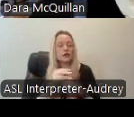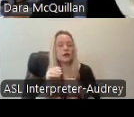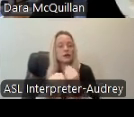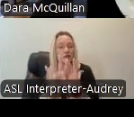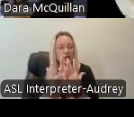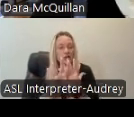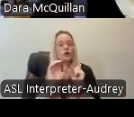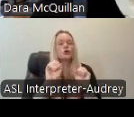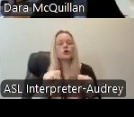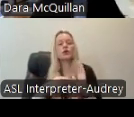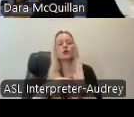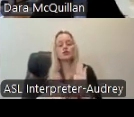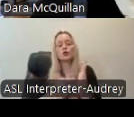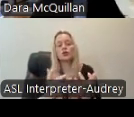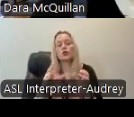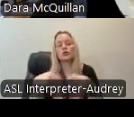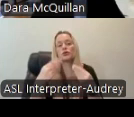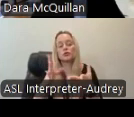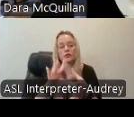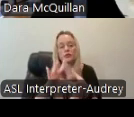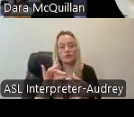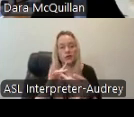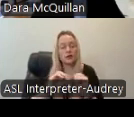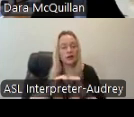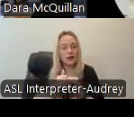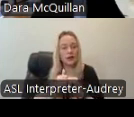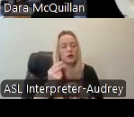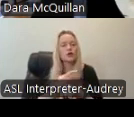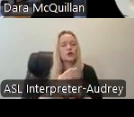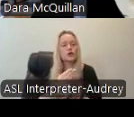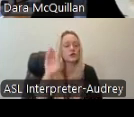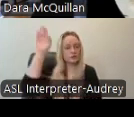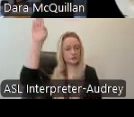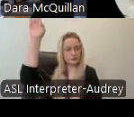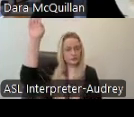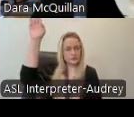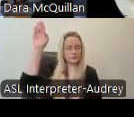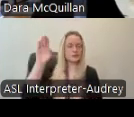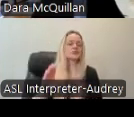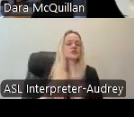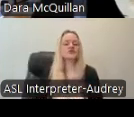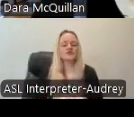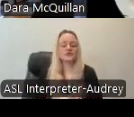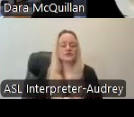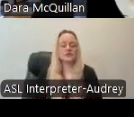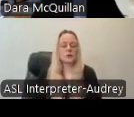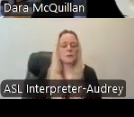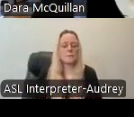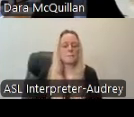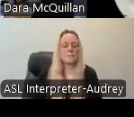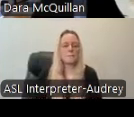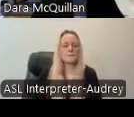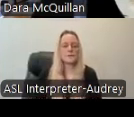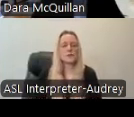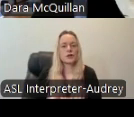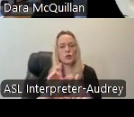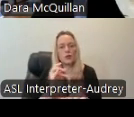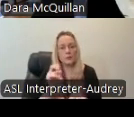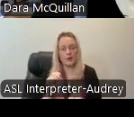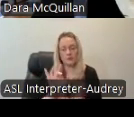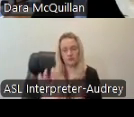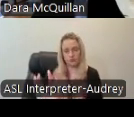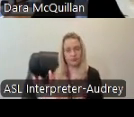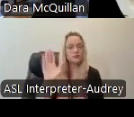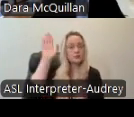your desire to provide oral testimony by using the raised hand indicator. Participants using the raised